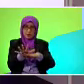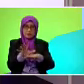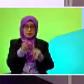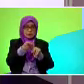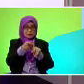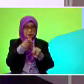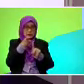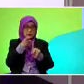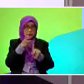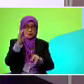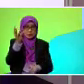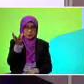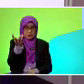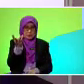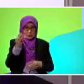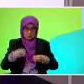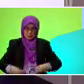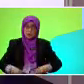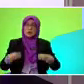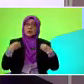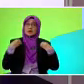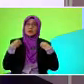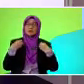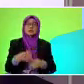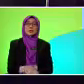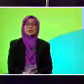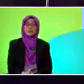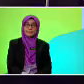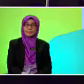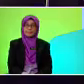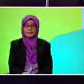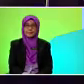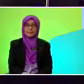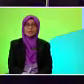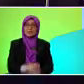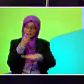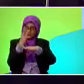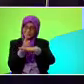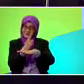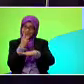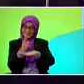we have learned. Okay, the uses of microorganisms. Can we look here again? Uses of